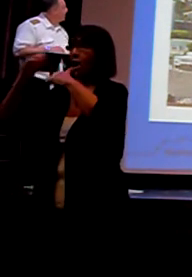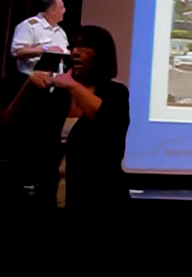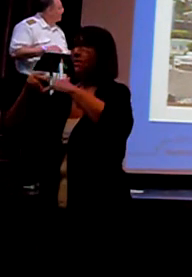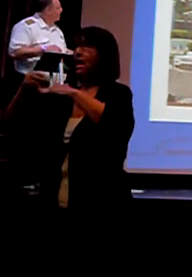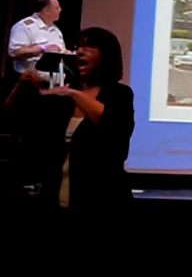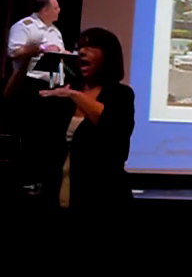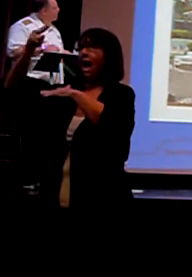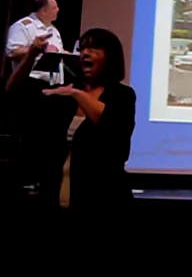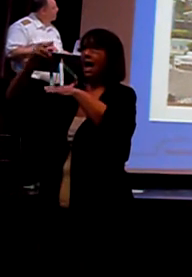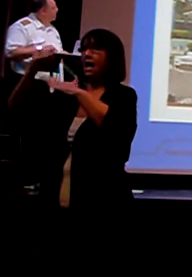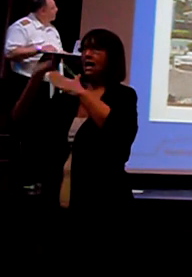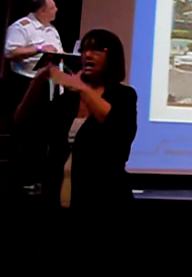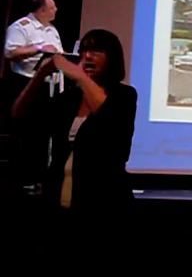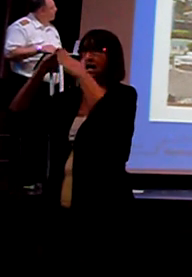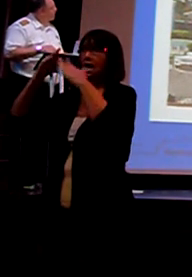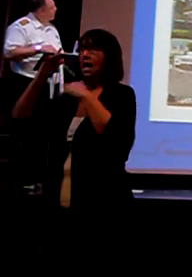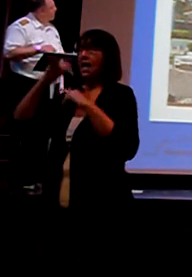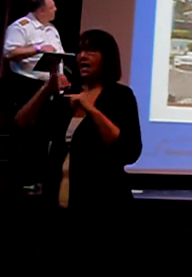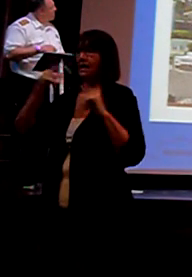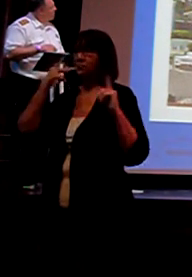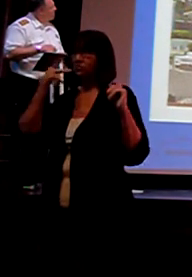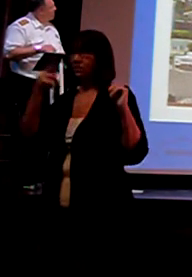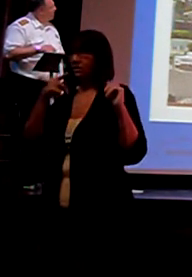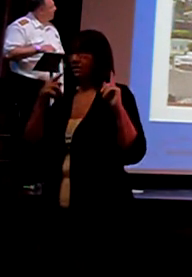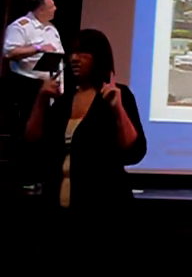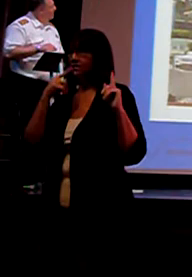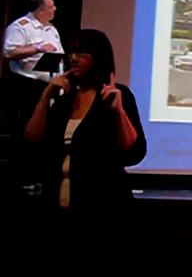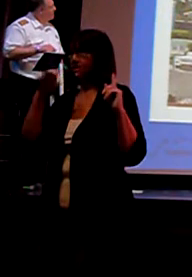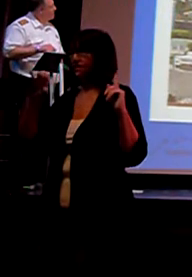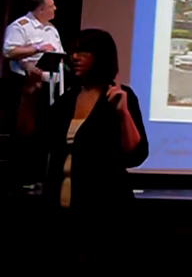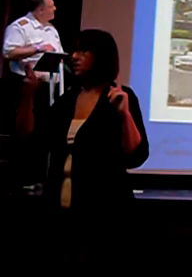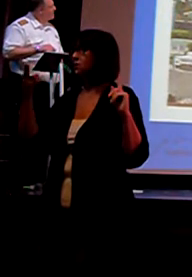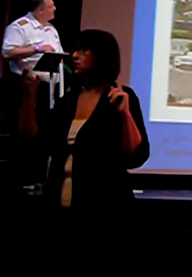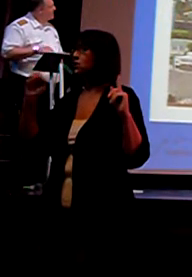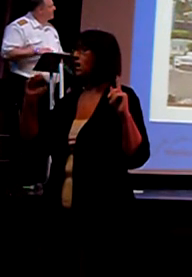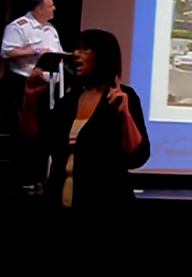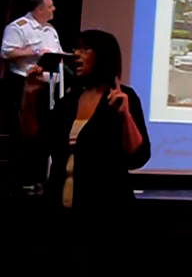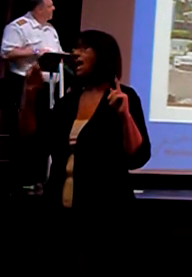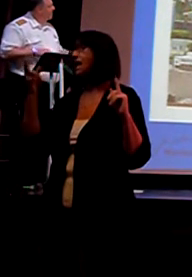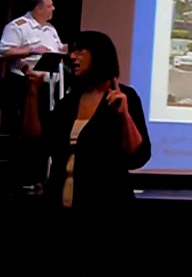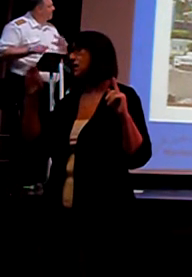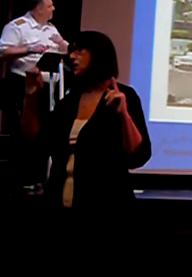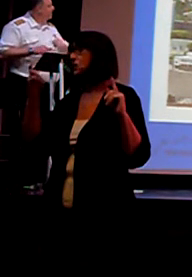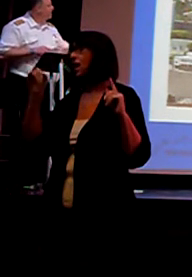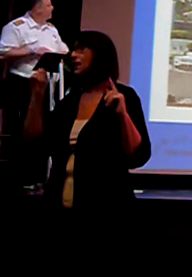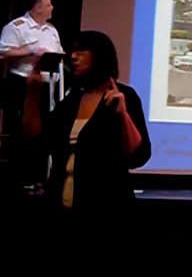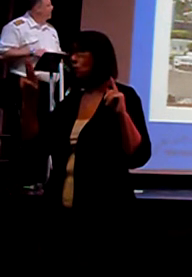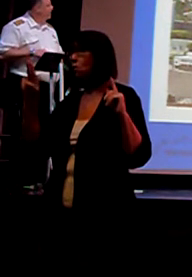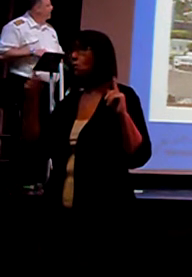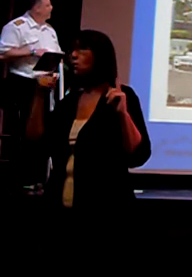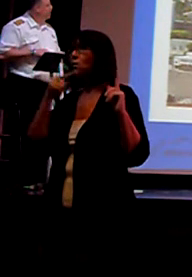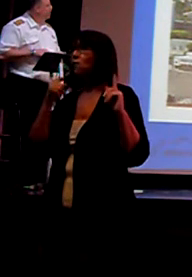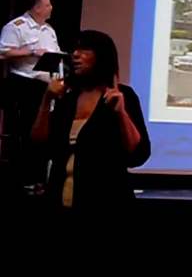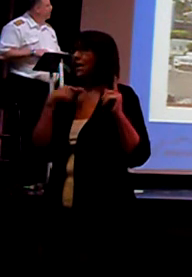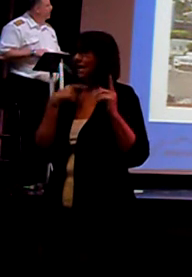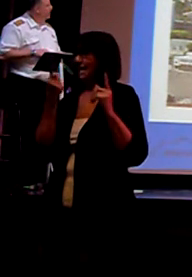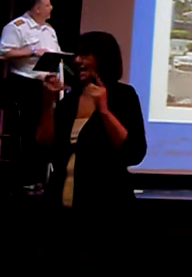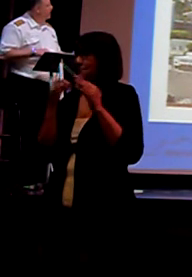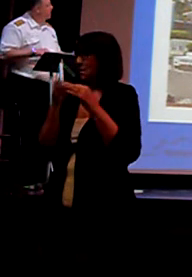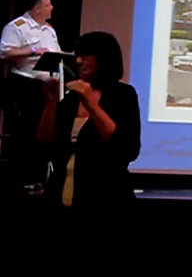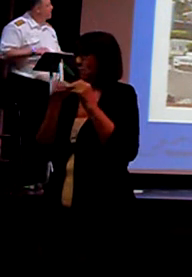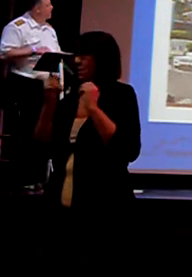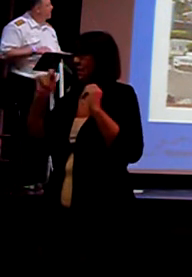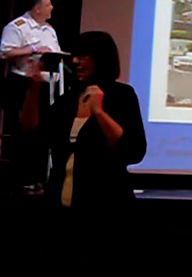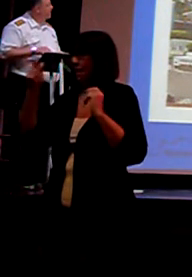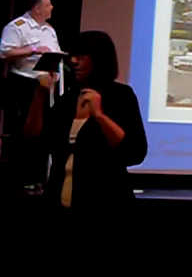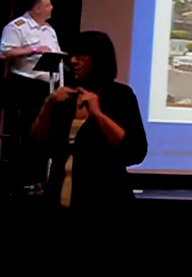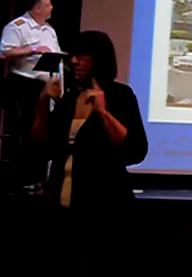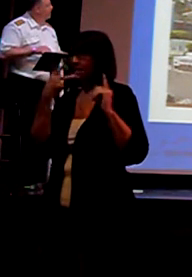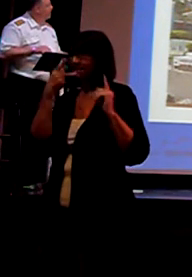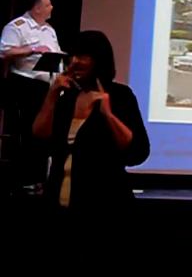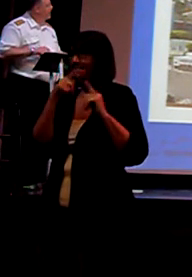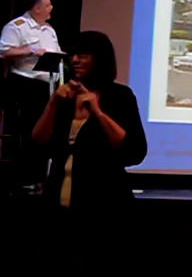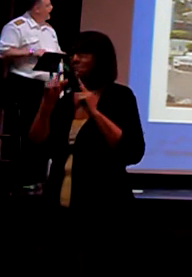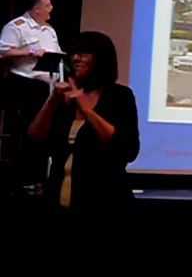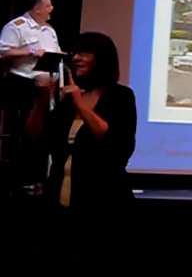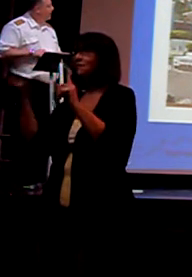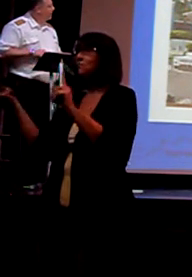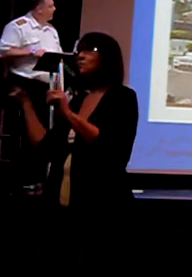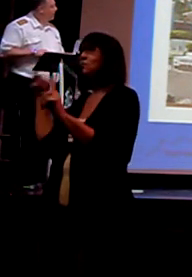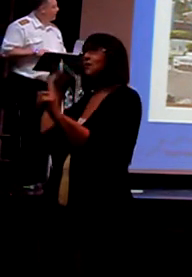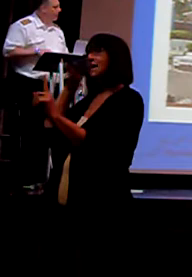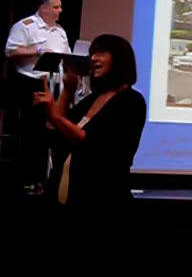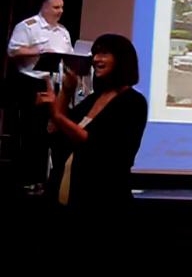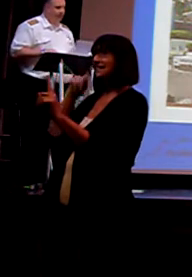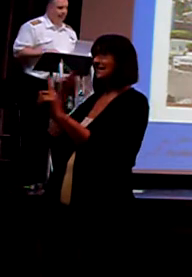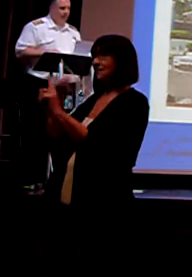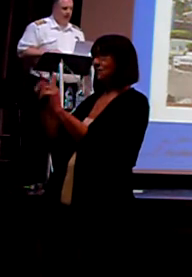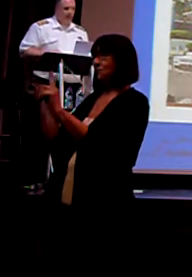And here you see Chateau d'If, which is, I will talk a little bit more about that later, but you see this from a different